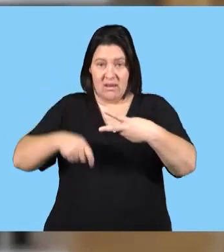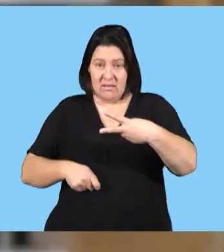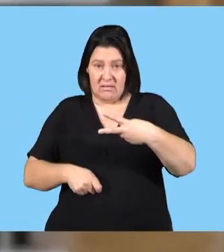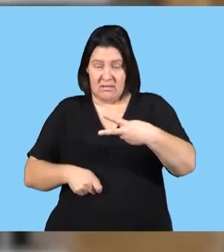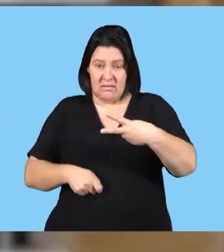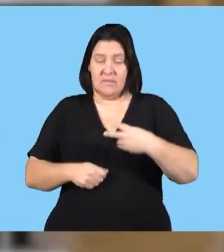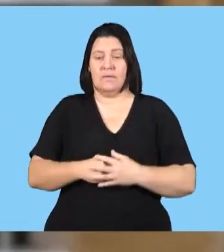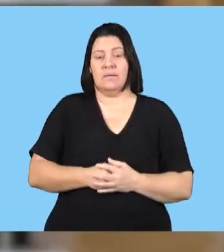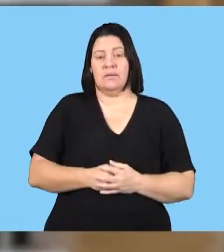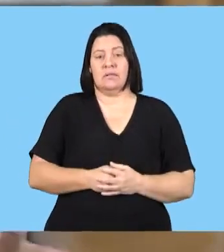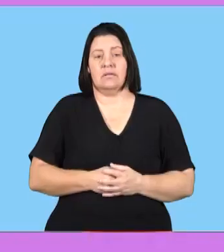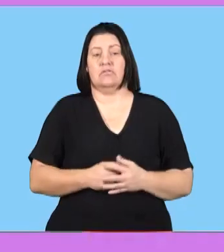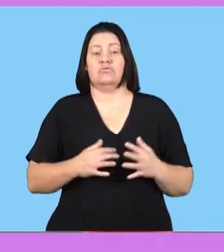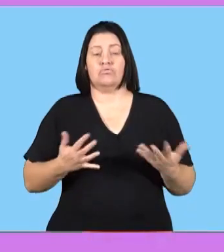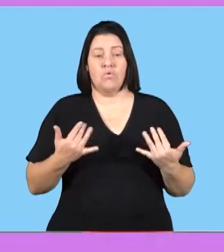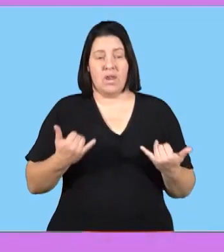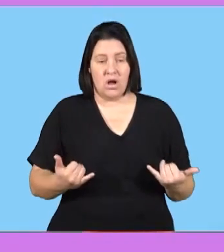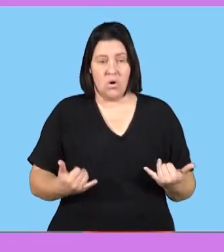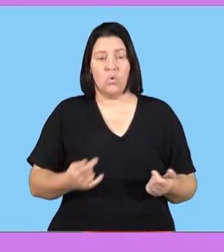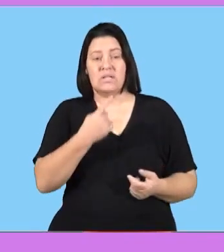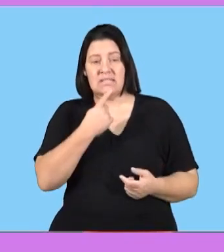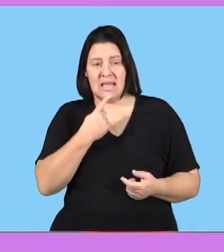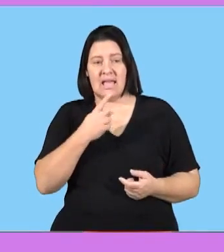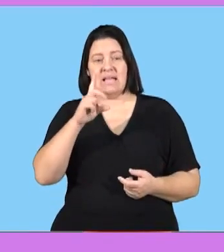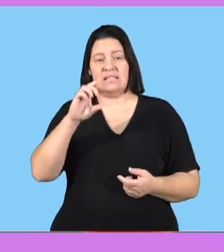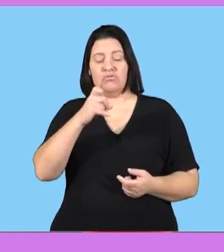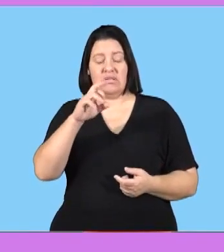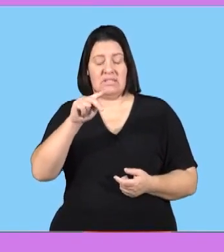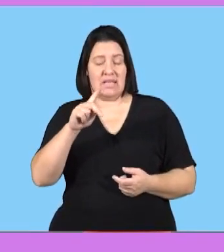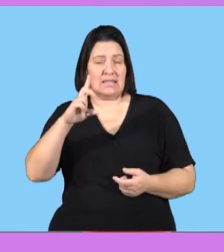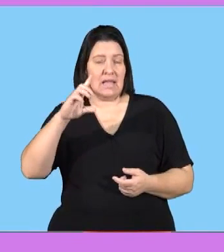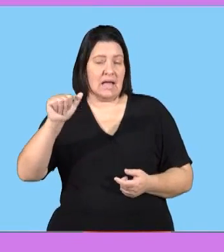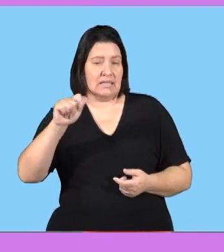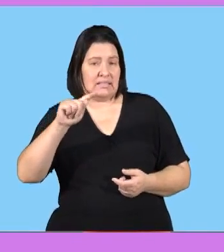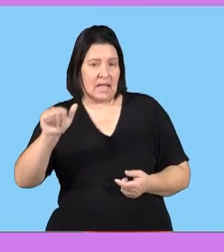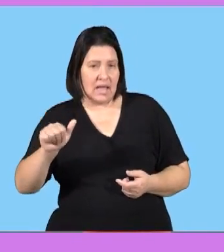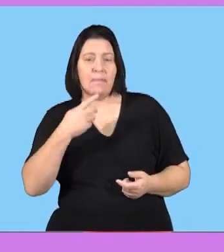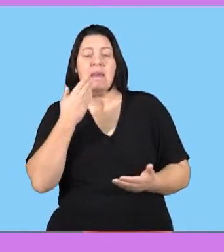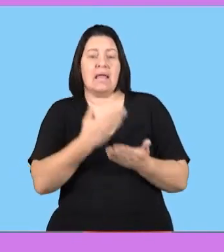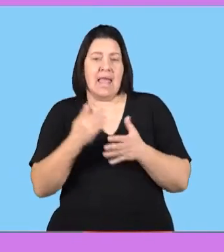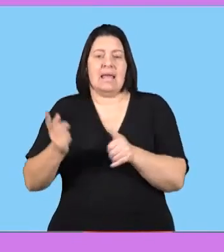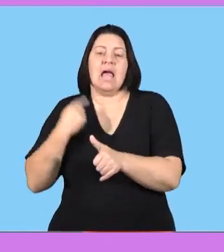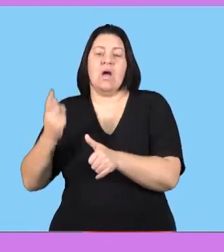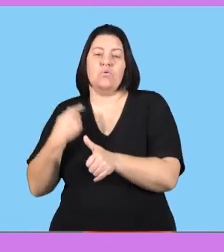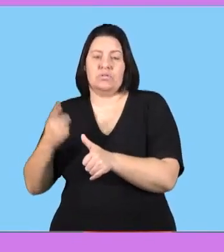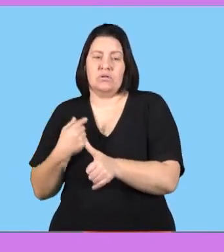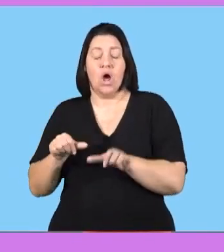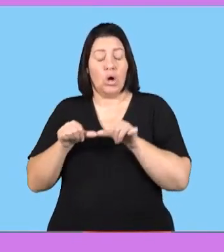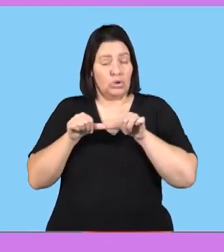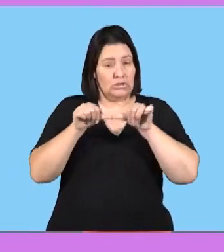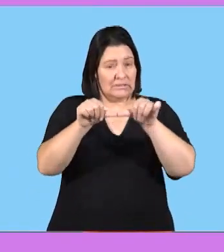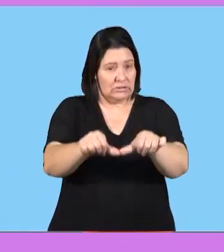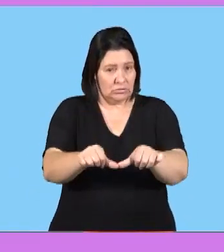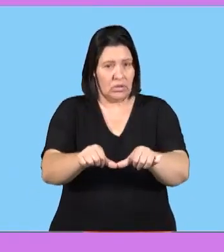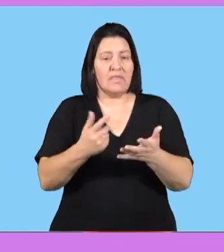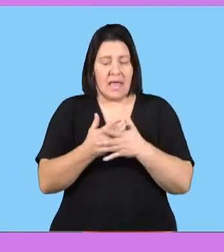top. And now, remember we said the discrete data is the data that can be counted, and the continuous is the